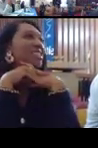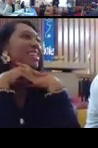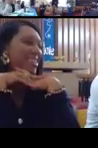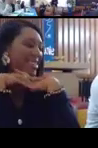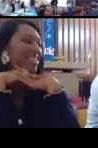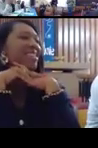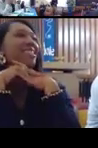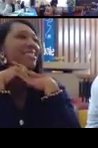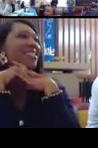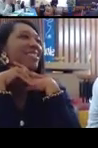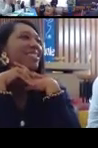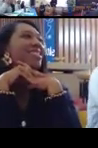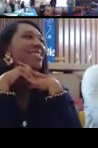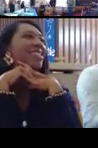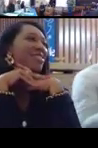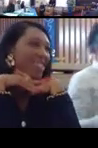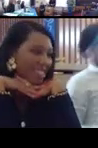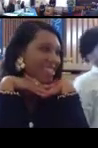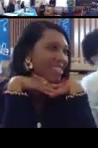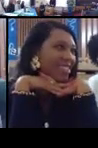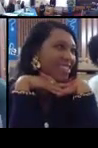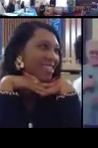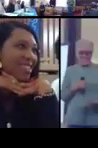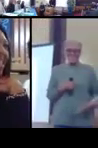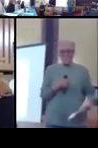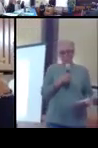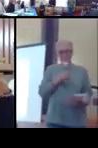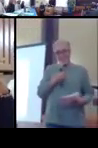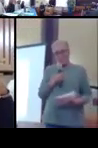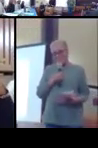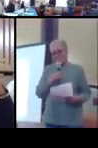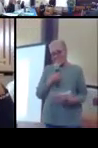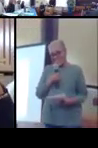Hi, Miss Julia. 30 minutes. Good evening.